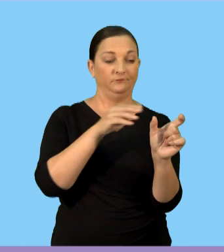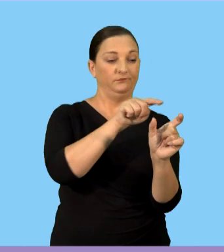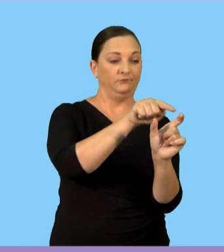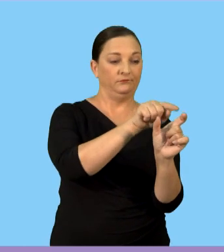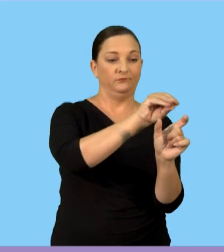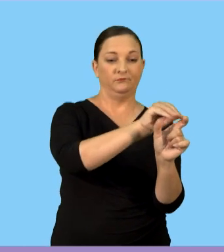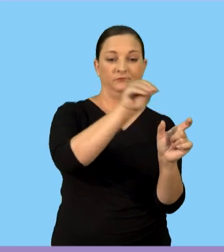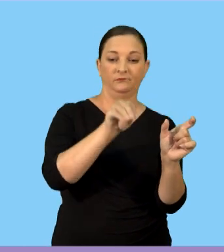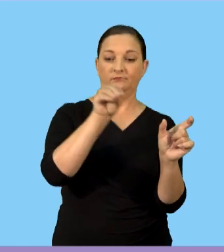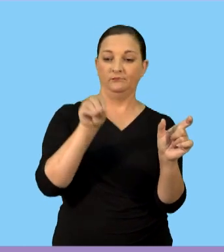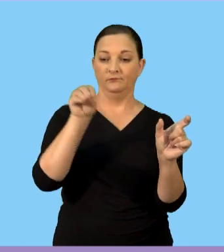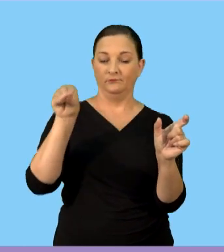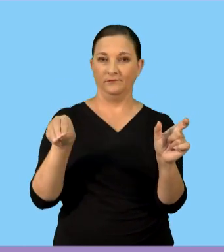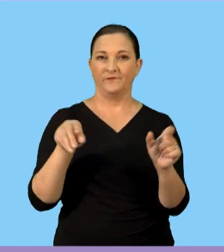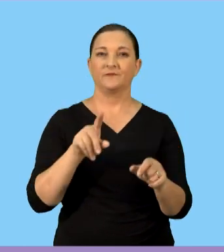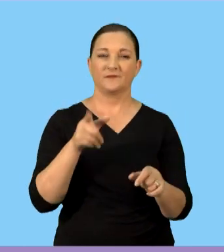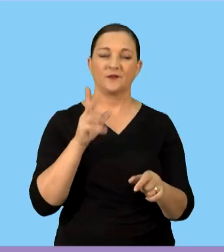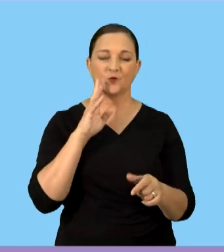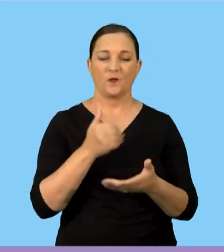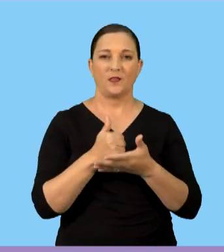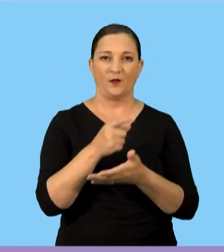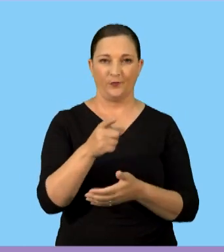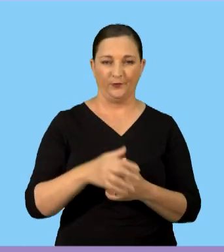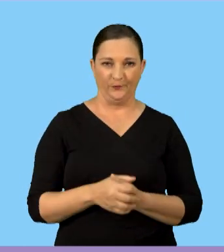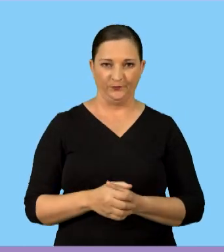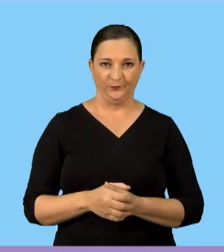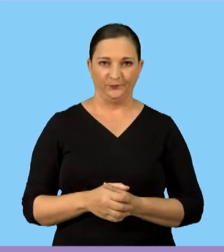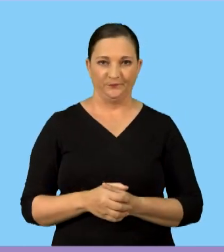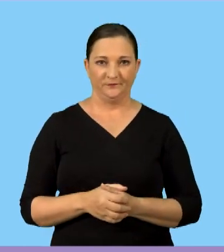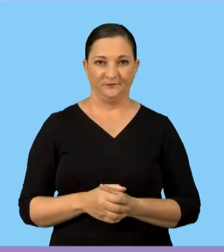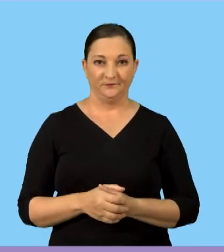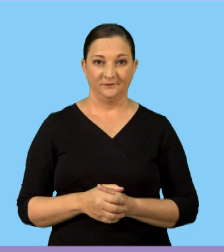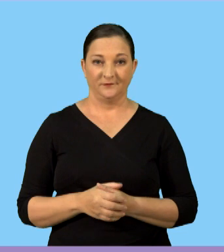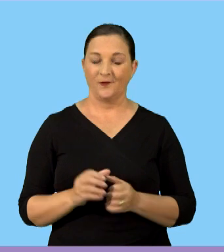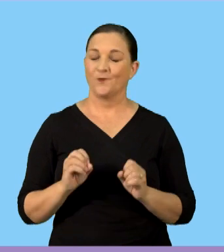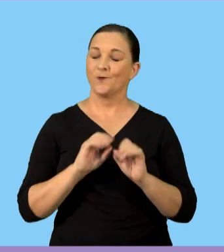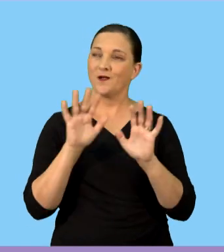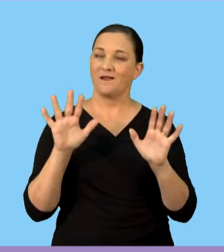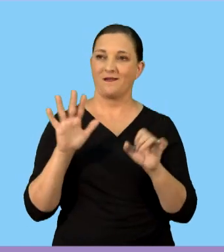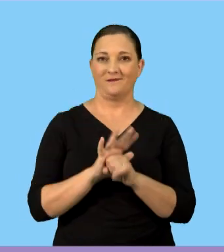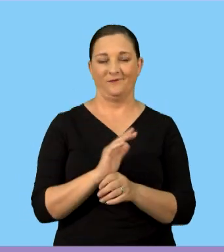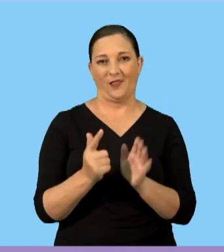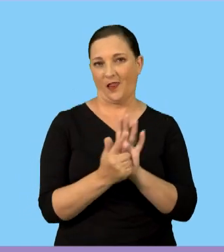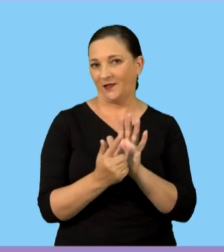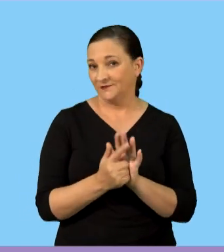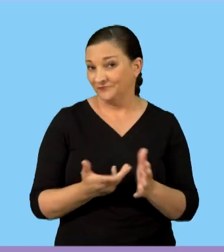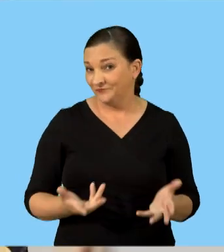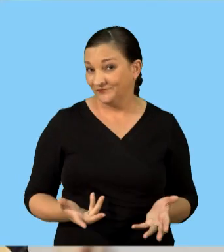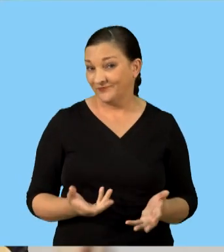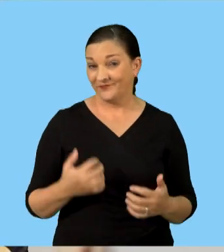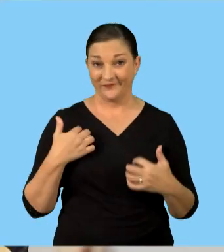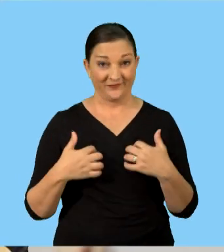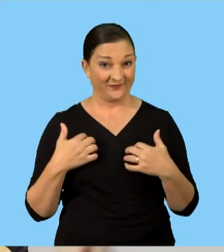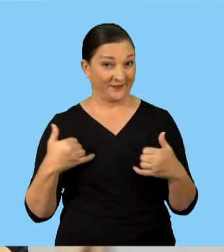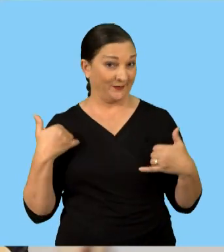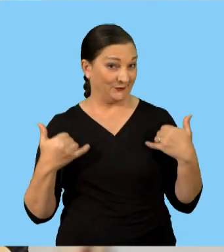must multiply with each term in the trinomial. So maybe that hint will help you out with this challenge.